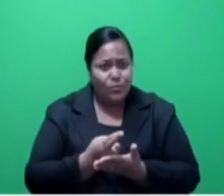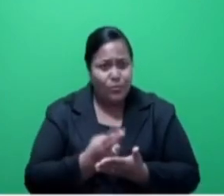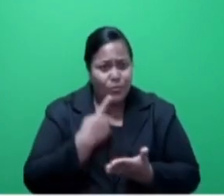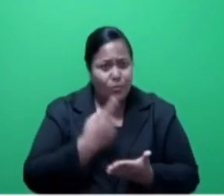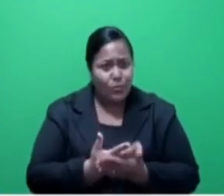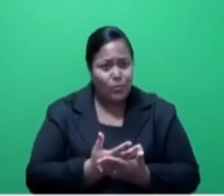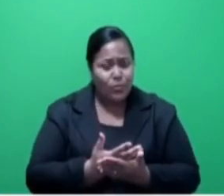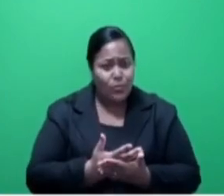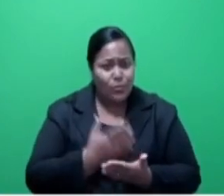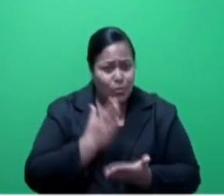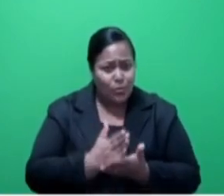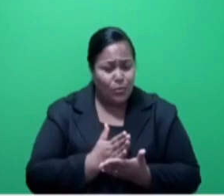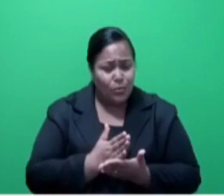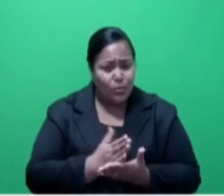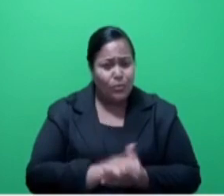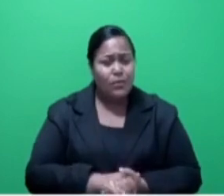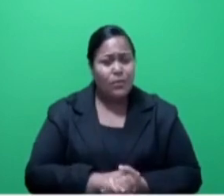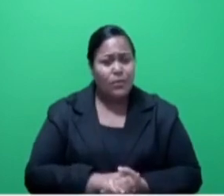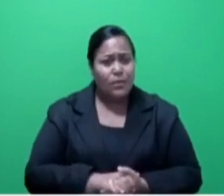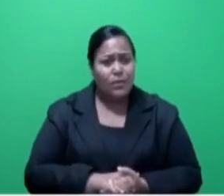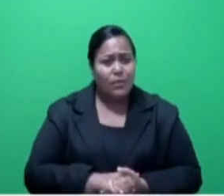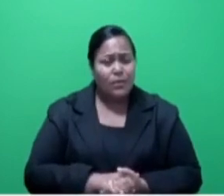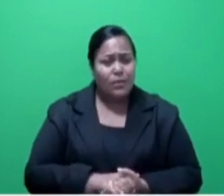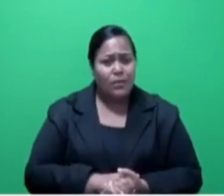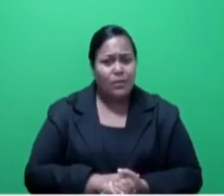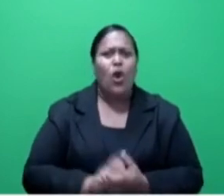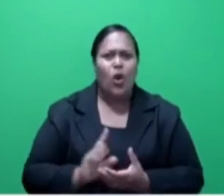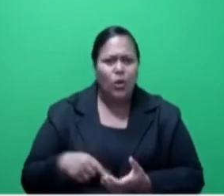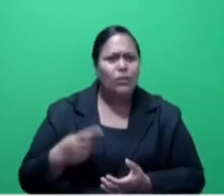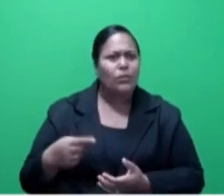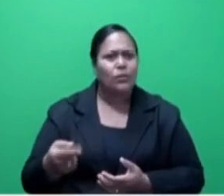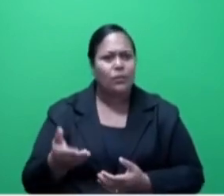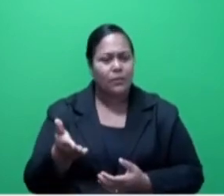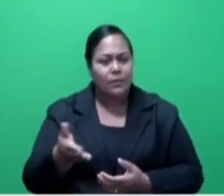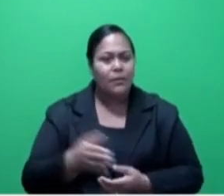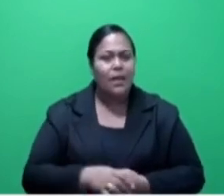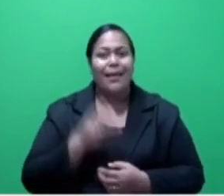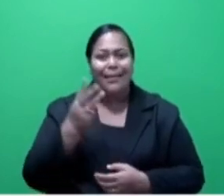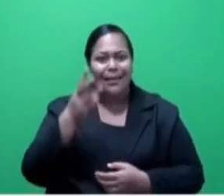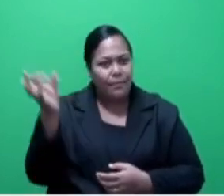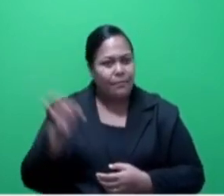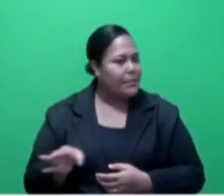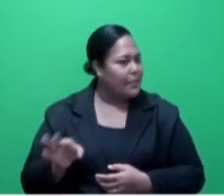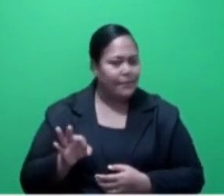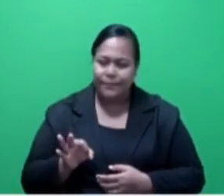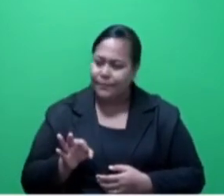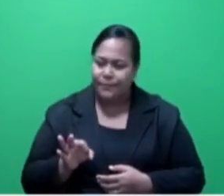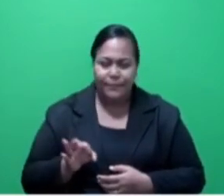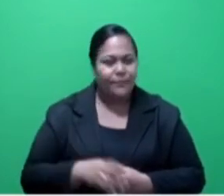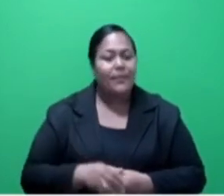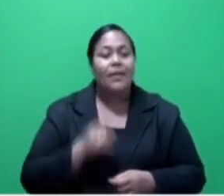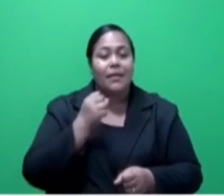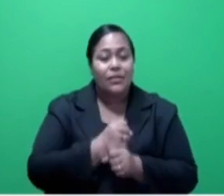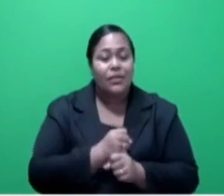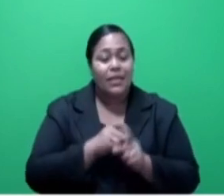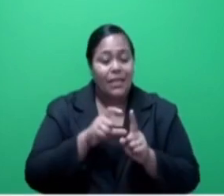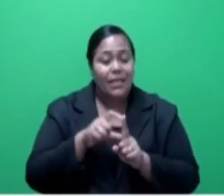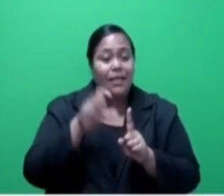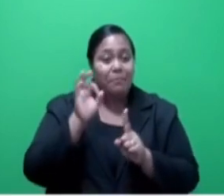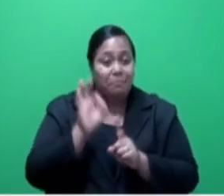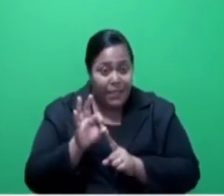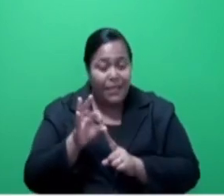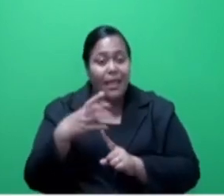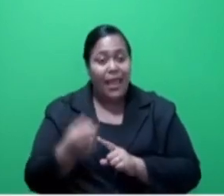They go on about the fact that it's, oh, only 3%, but there is a direct result of it. Our GDP, Mr. Speaker, says the nominal